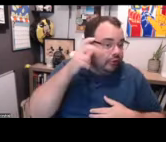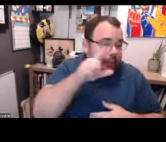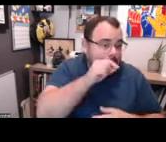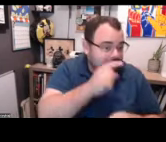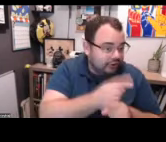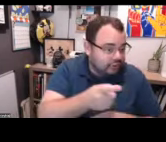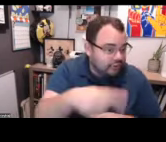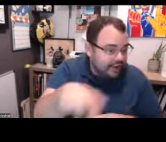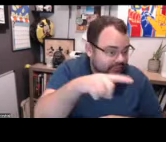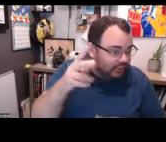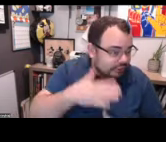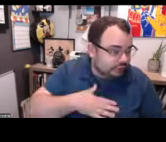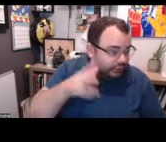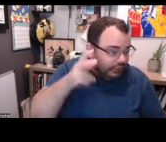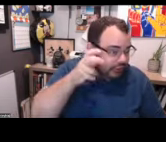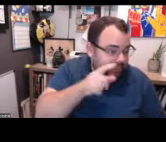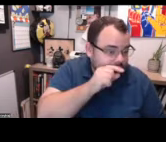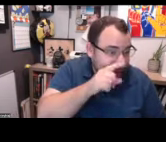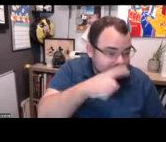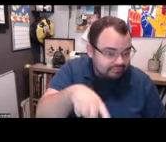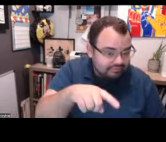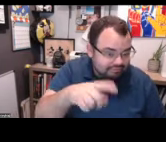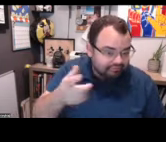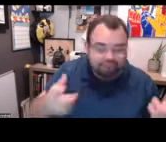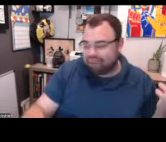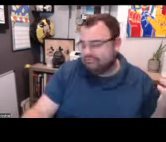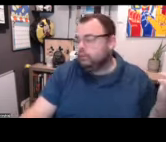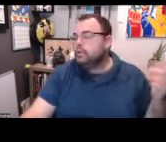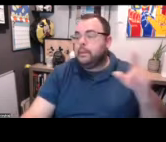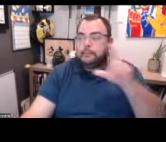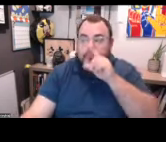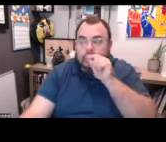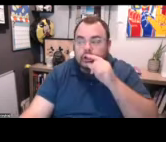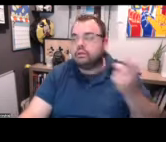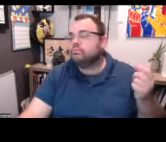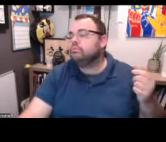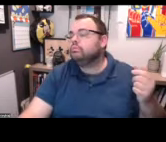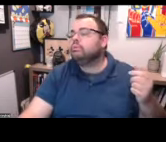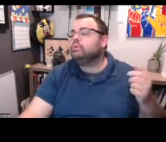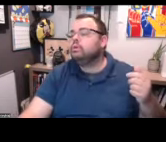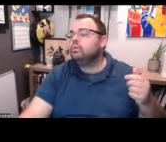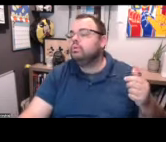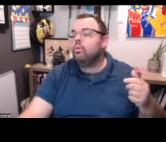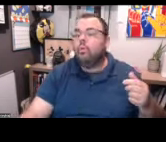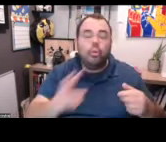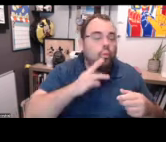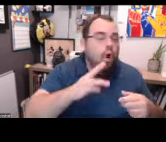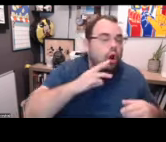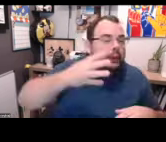Birds and that. Do any of you all enjoy hearing birds chirp?